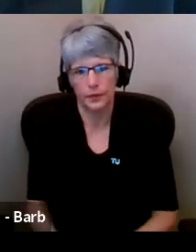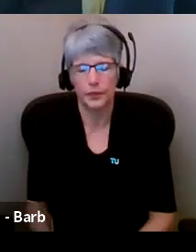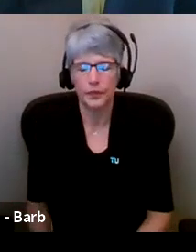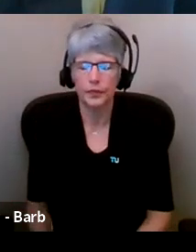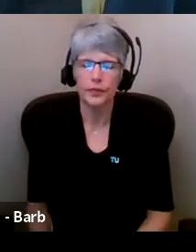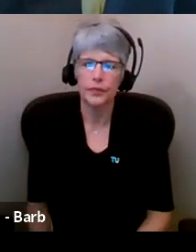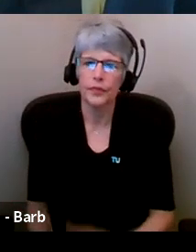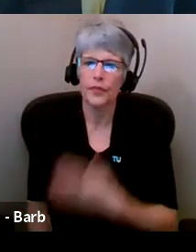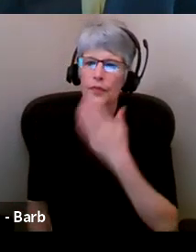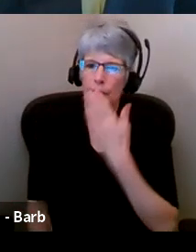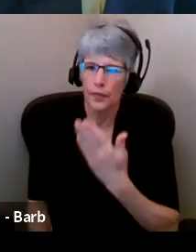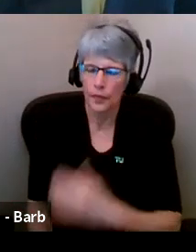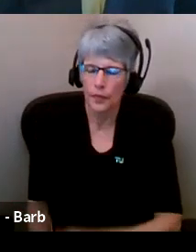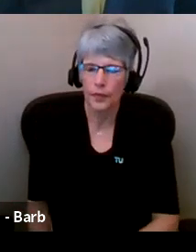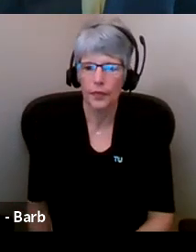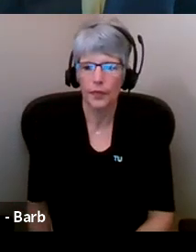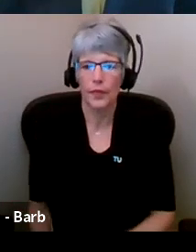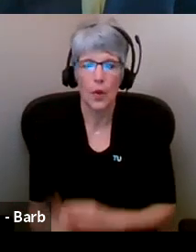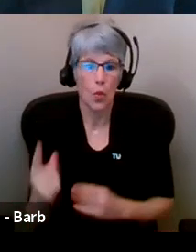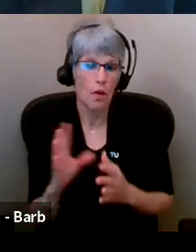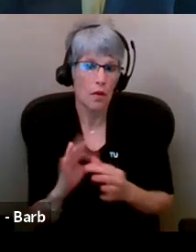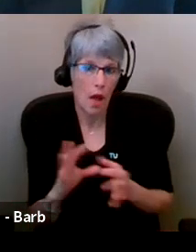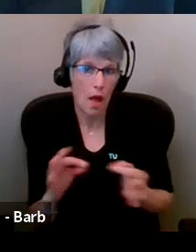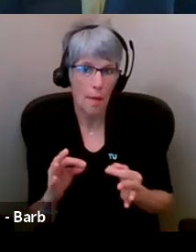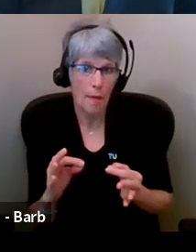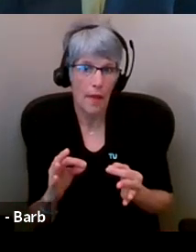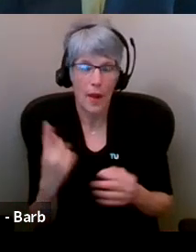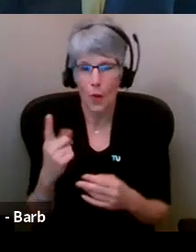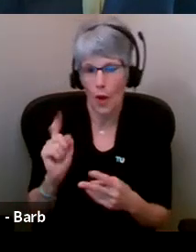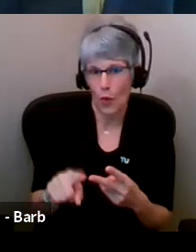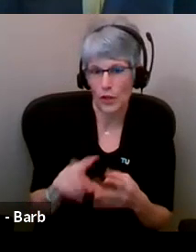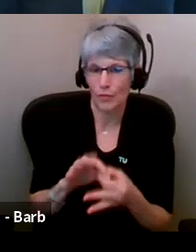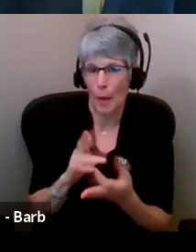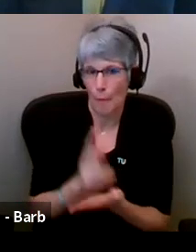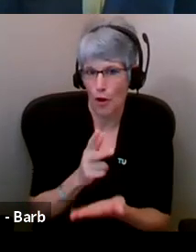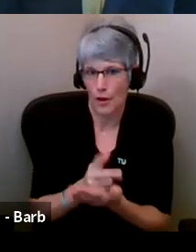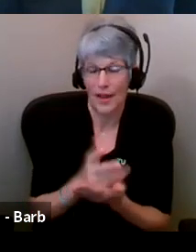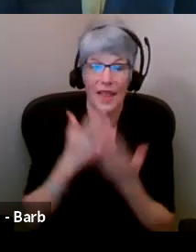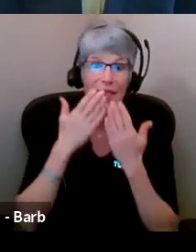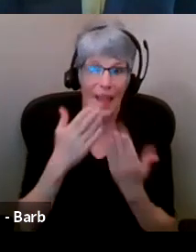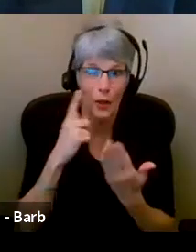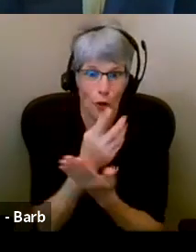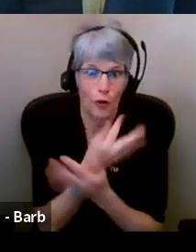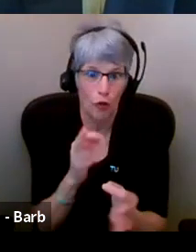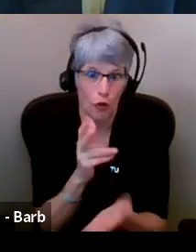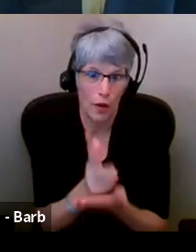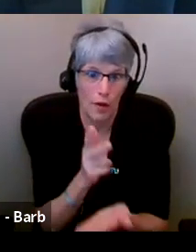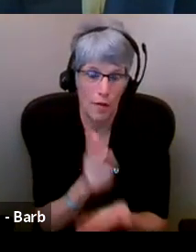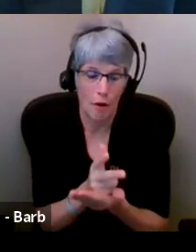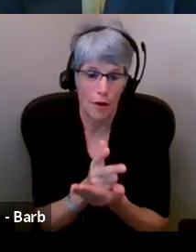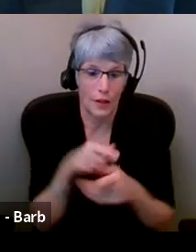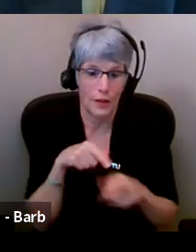Thank you. A comment and then a question here in regards to parking. Thank you for the free parking through the